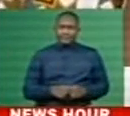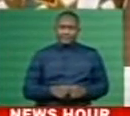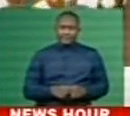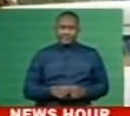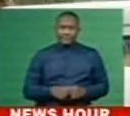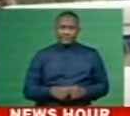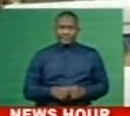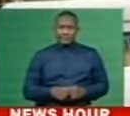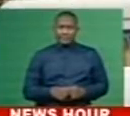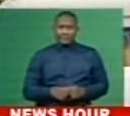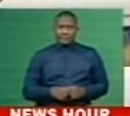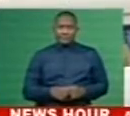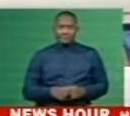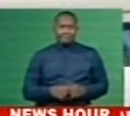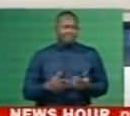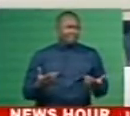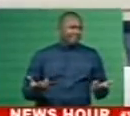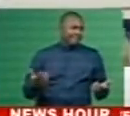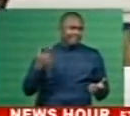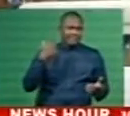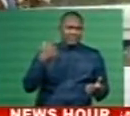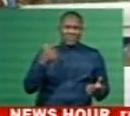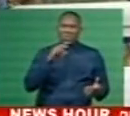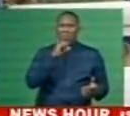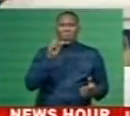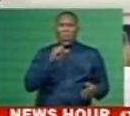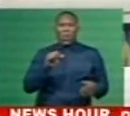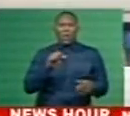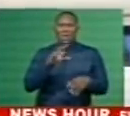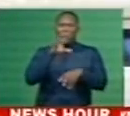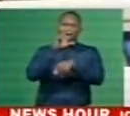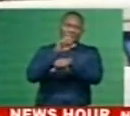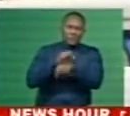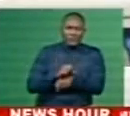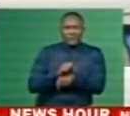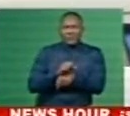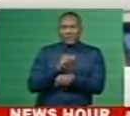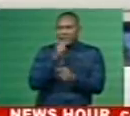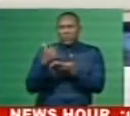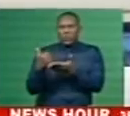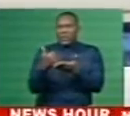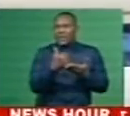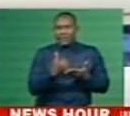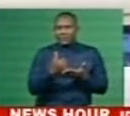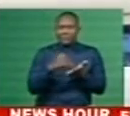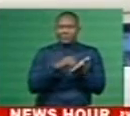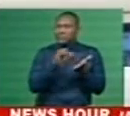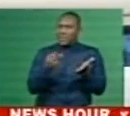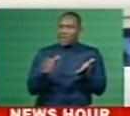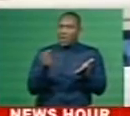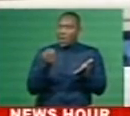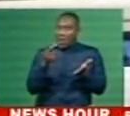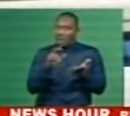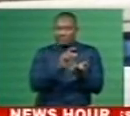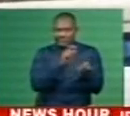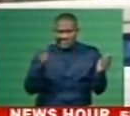that they do away with those cultures that are not helpful and modify those